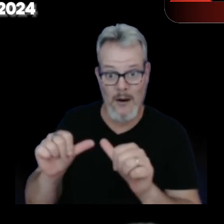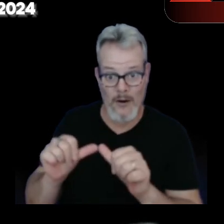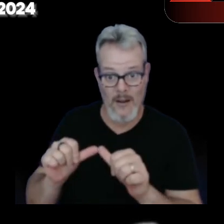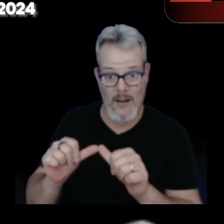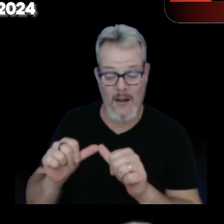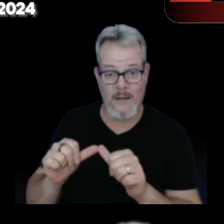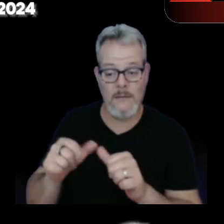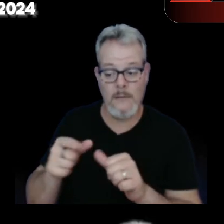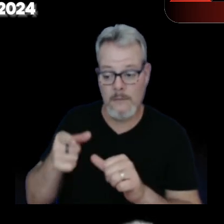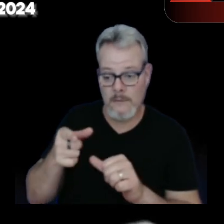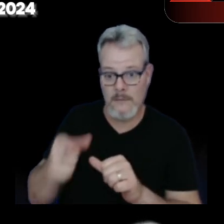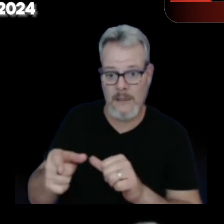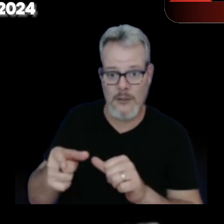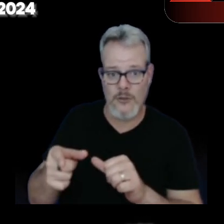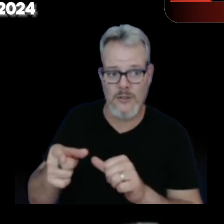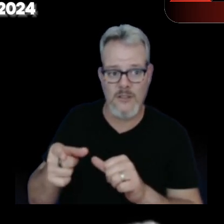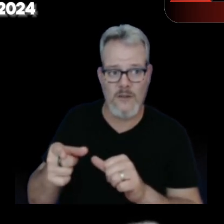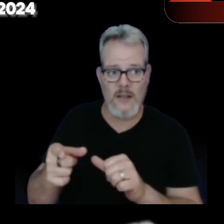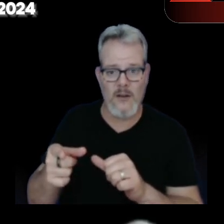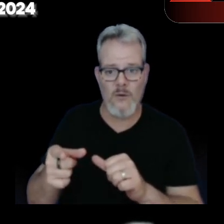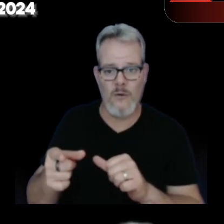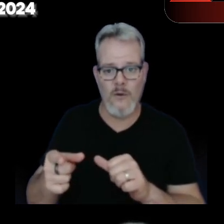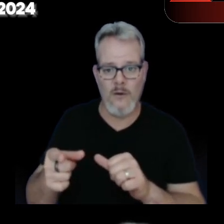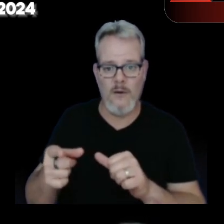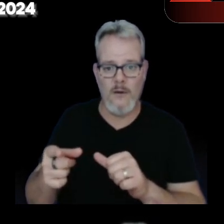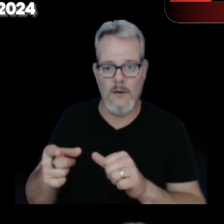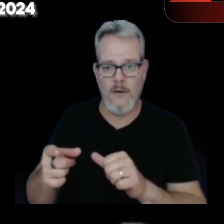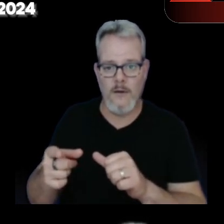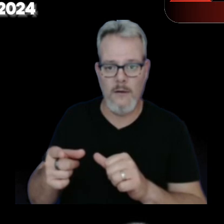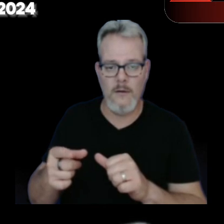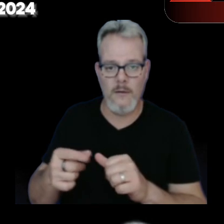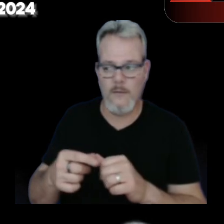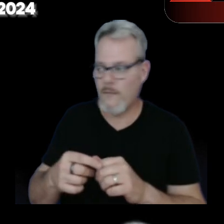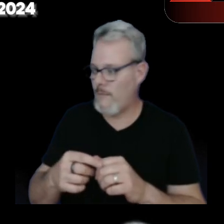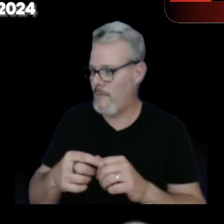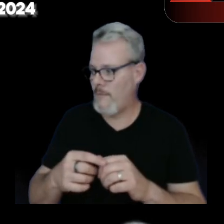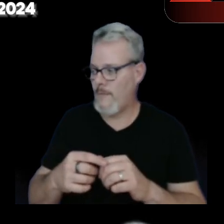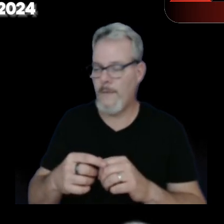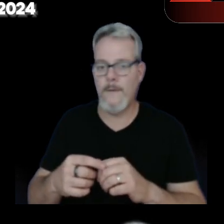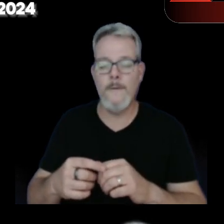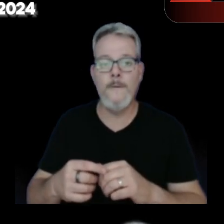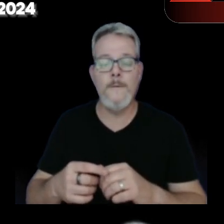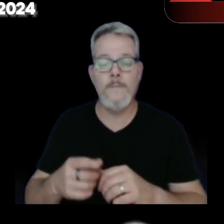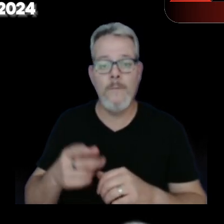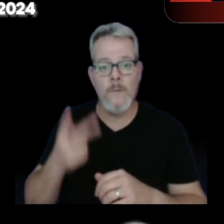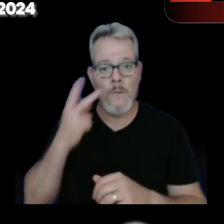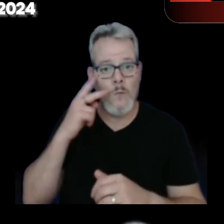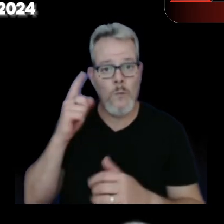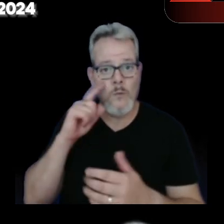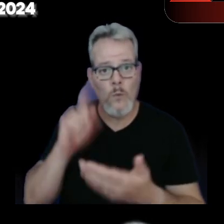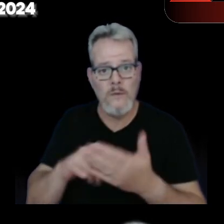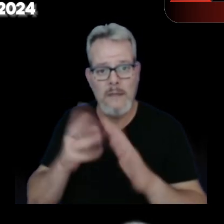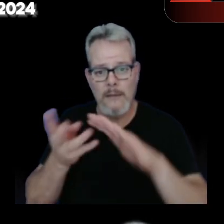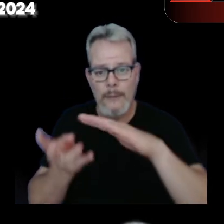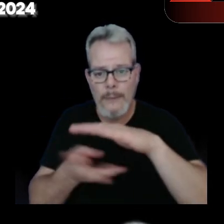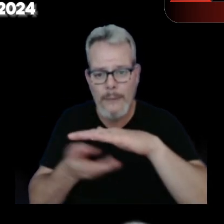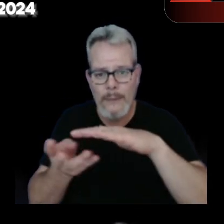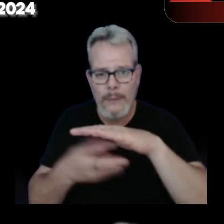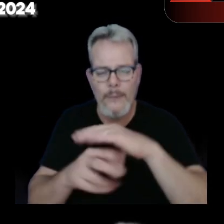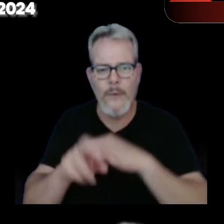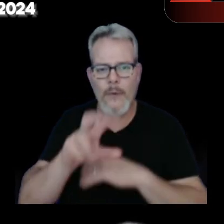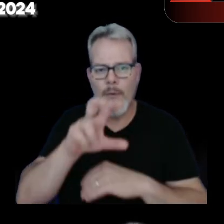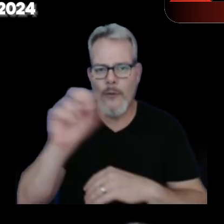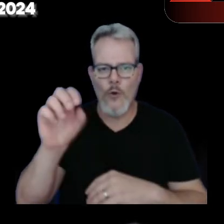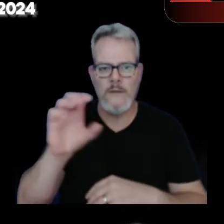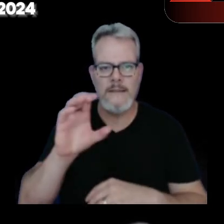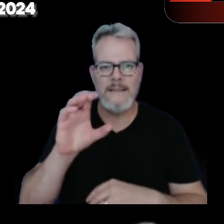South Caldera, Upper Koaʻe have risen by about a foot or 30 centimeters in that time. So the ground certainly is moving.